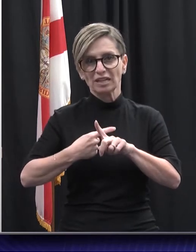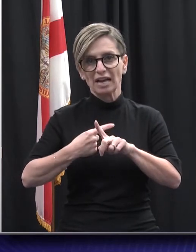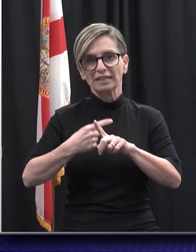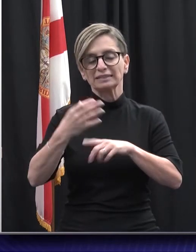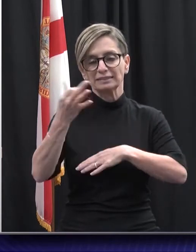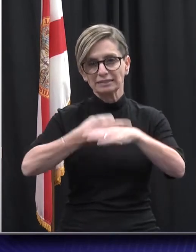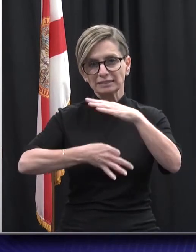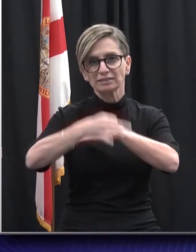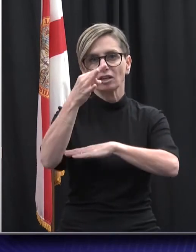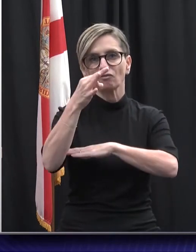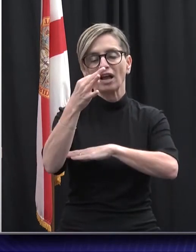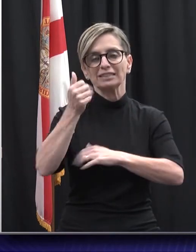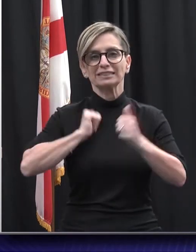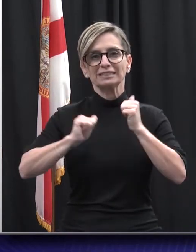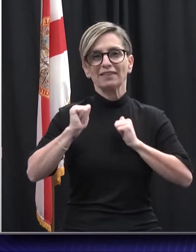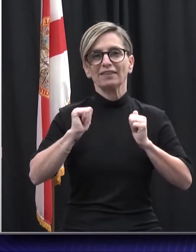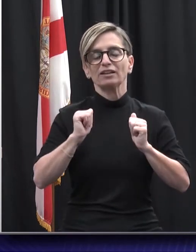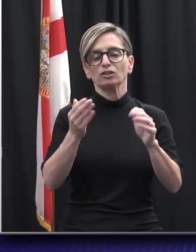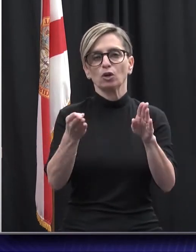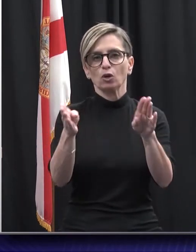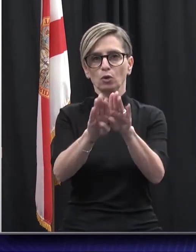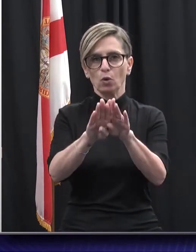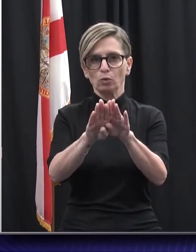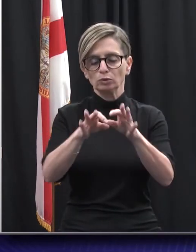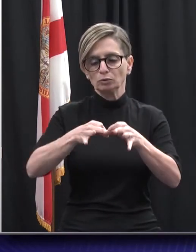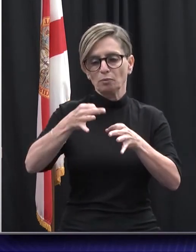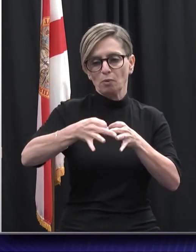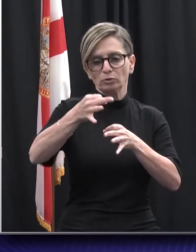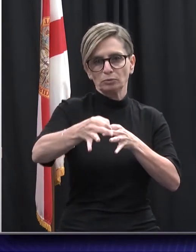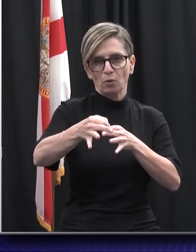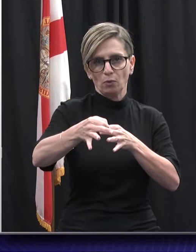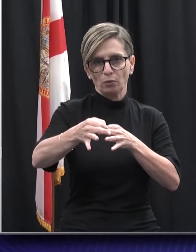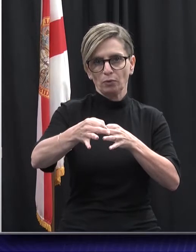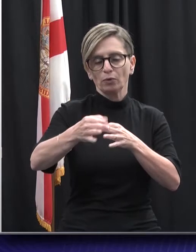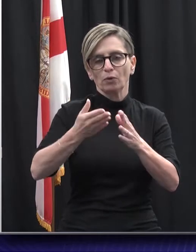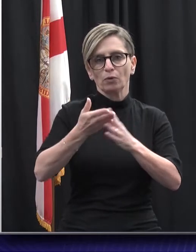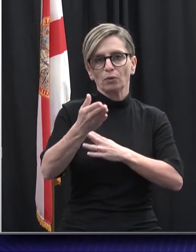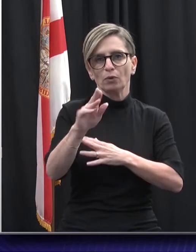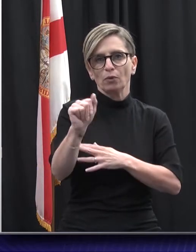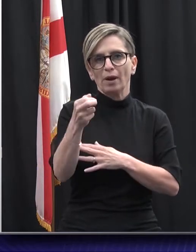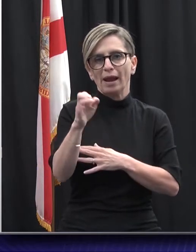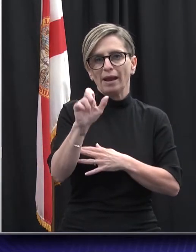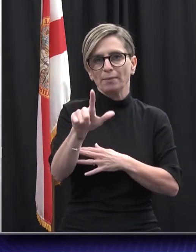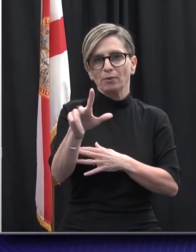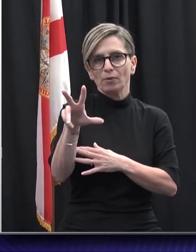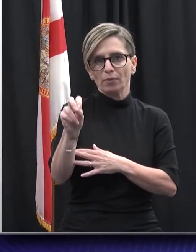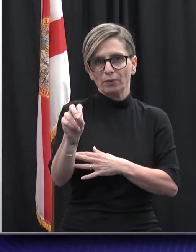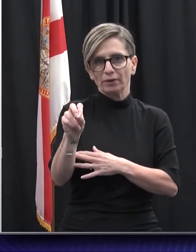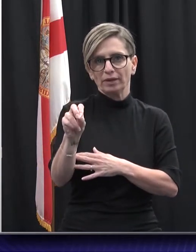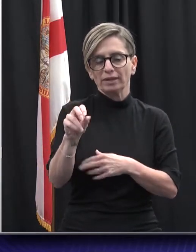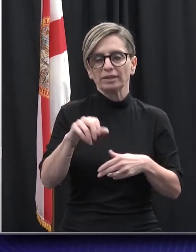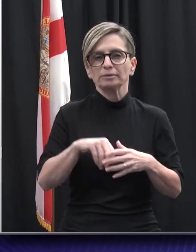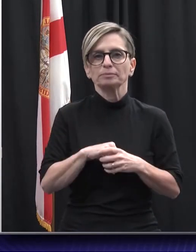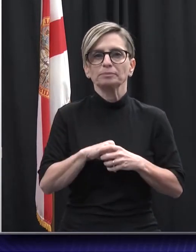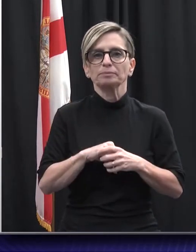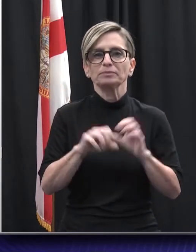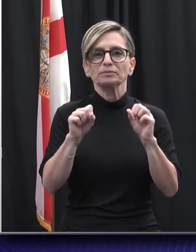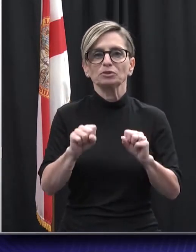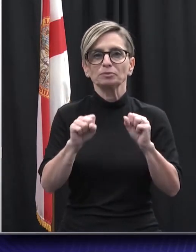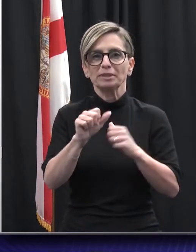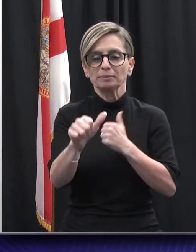canceled or postponed through April 30th. To assist local businesses that have been impacted